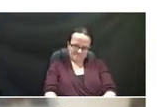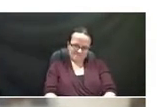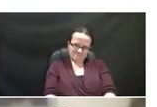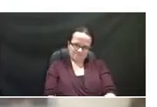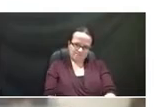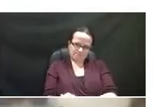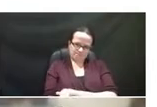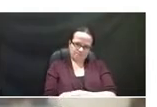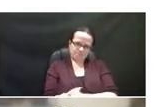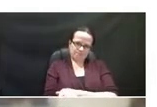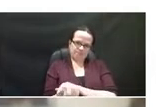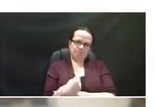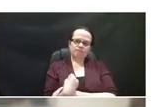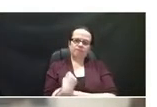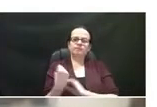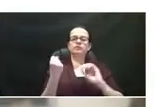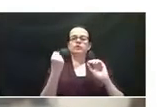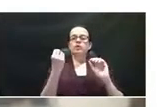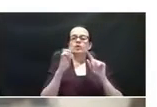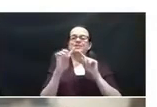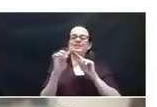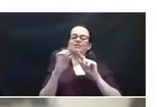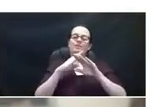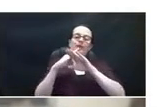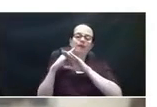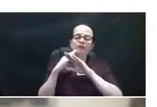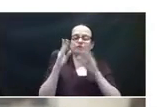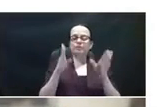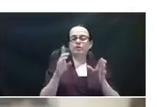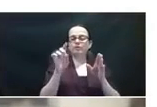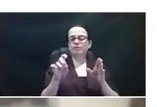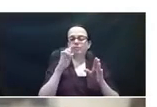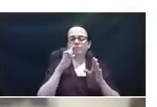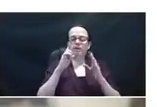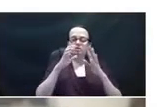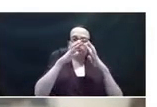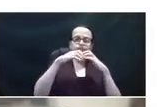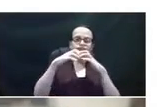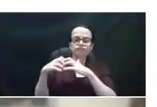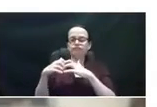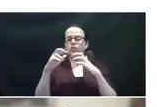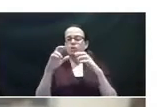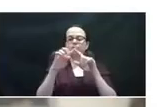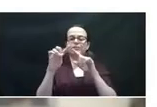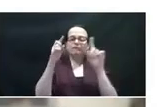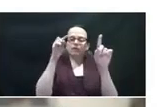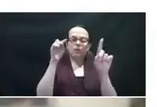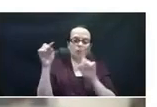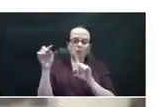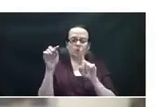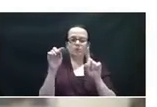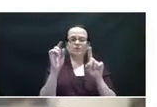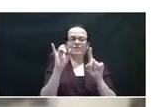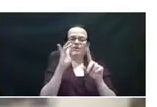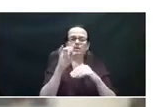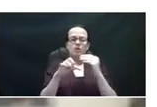diamond represent different barriers that someone would have to overcome in order to reach their home plate or their goal. First, like we